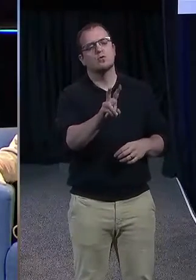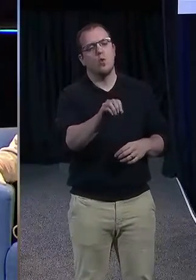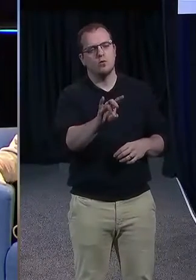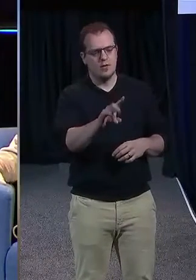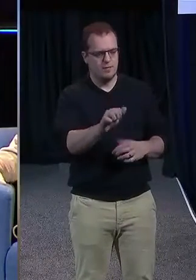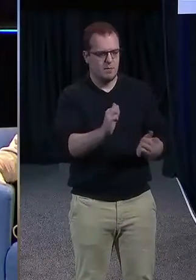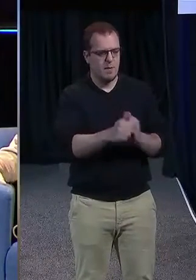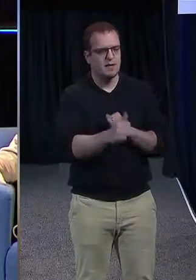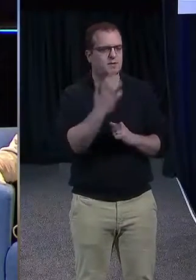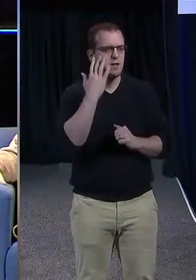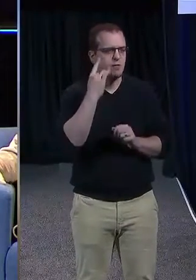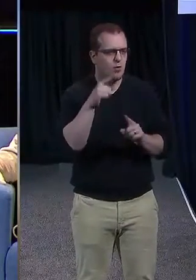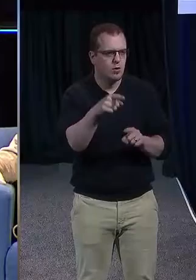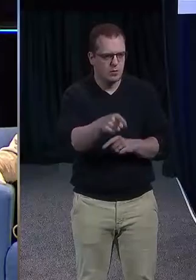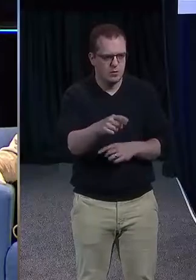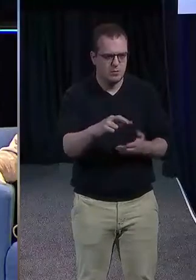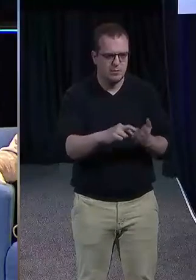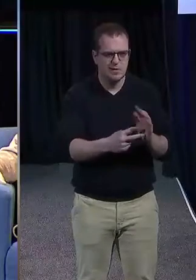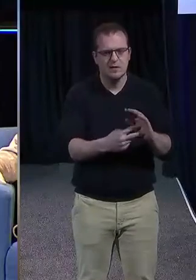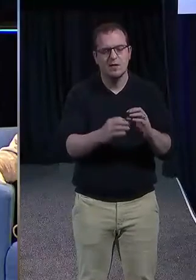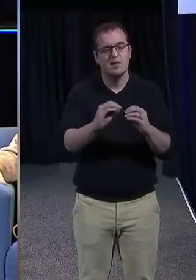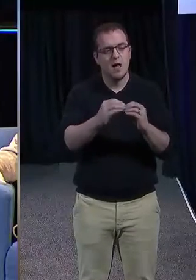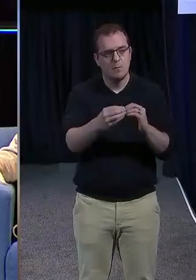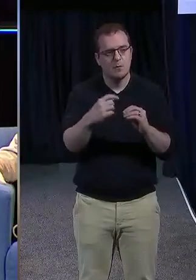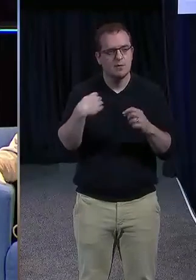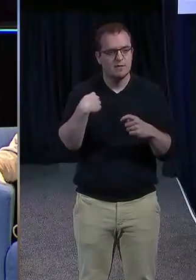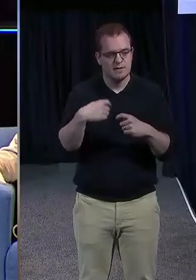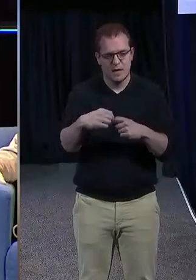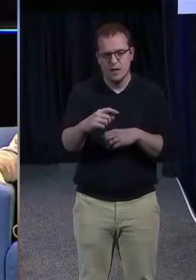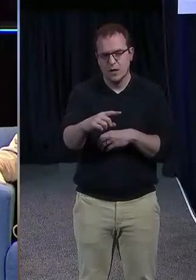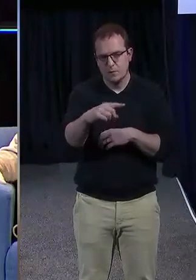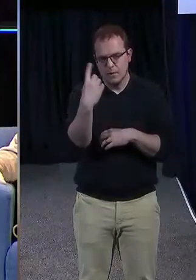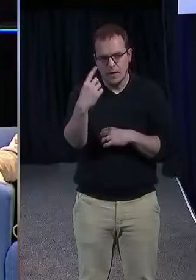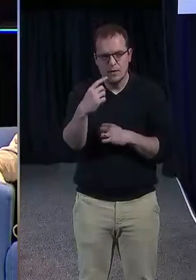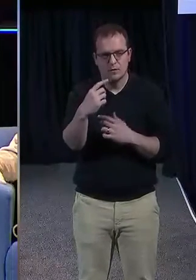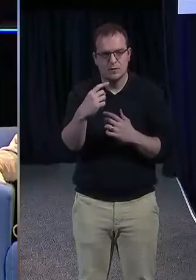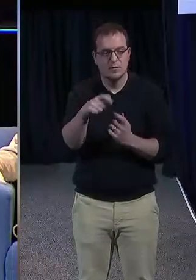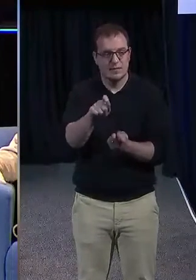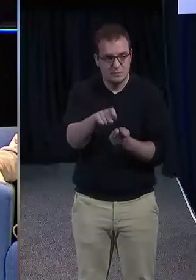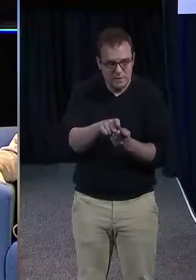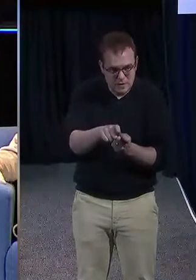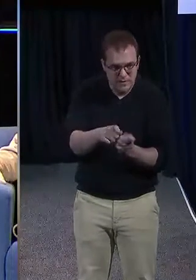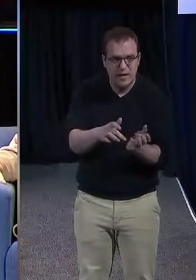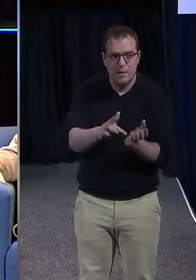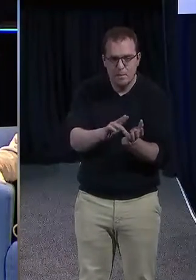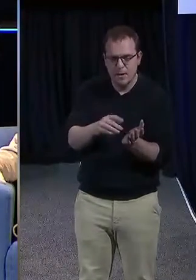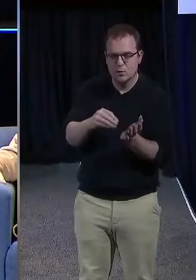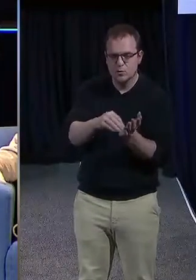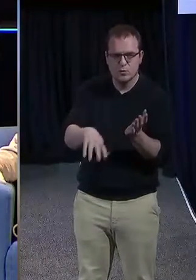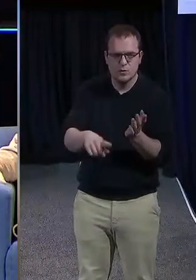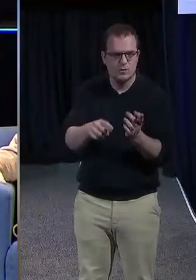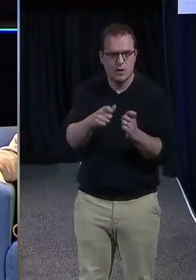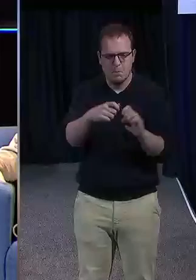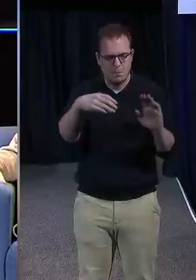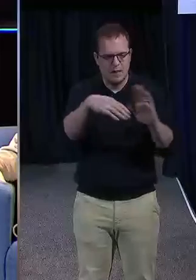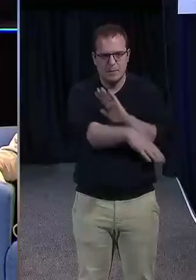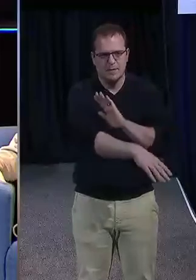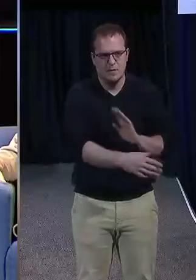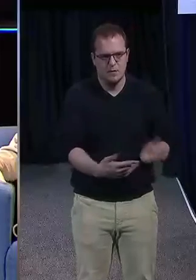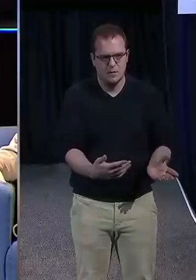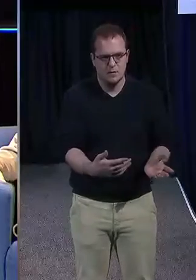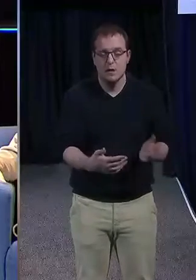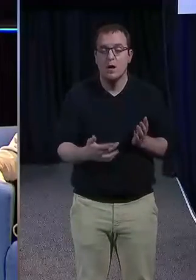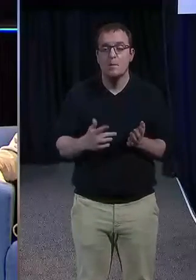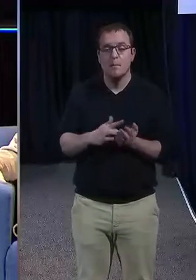California, the numbers of Hispanic and Black, specifically medical students, plummeted. But the medical